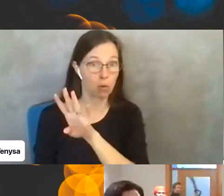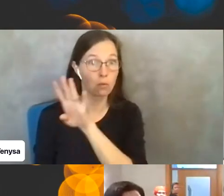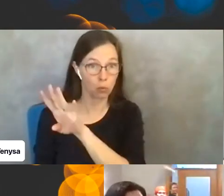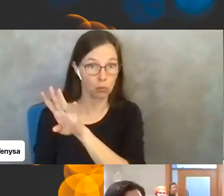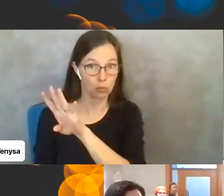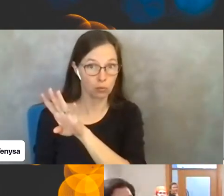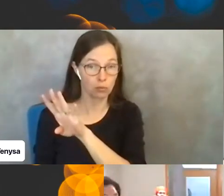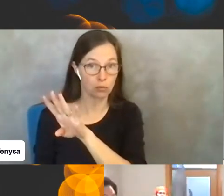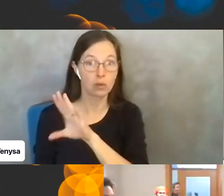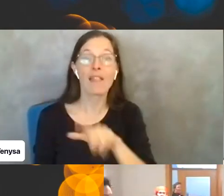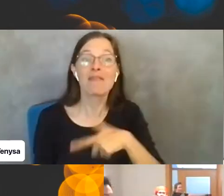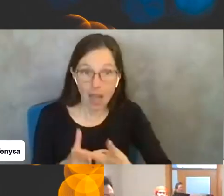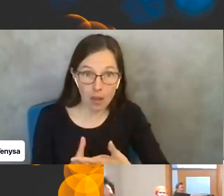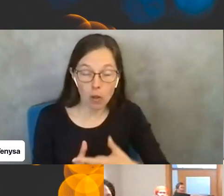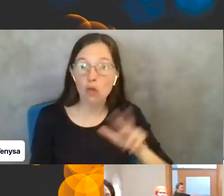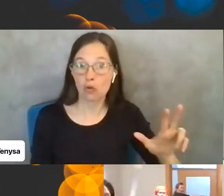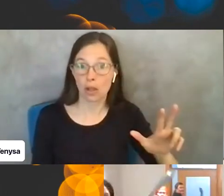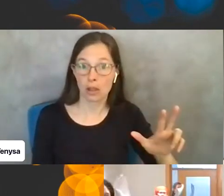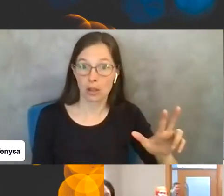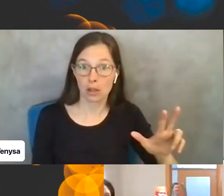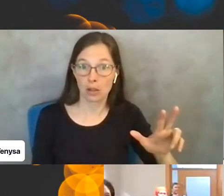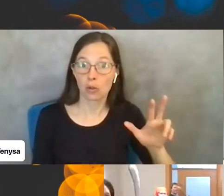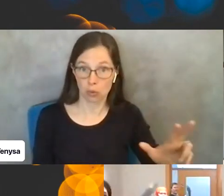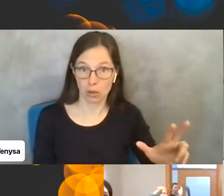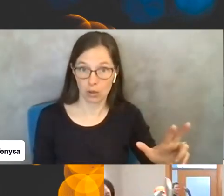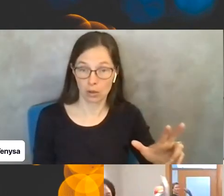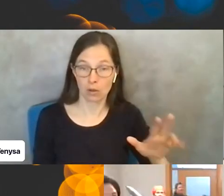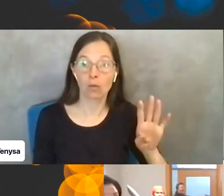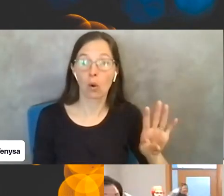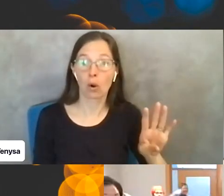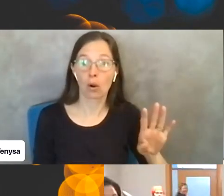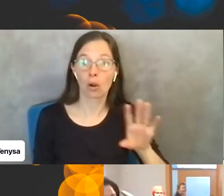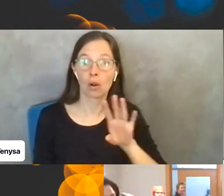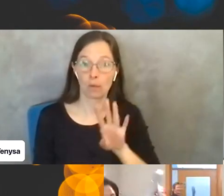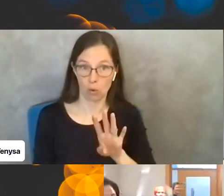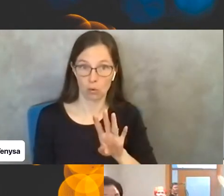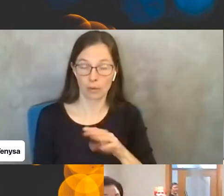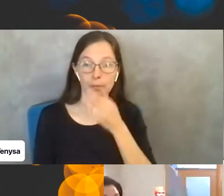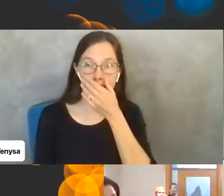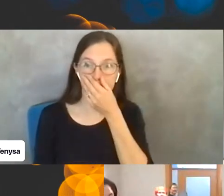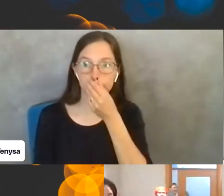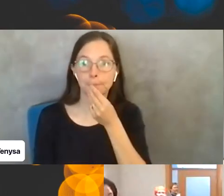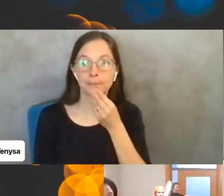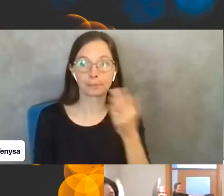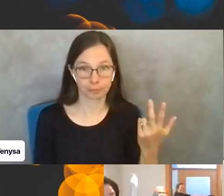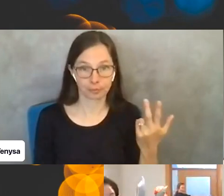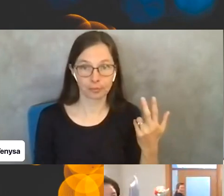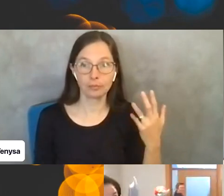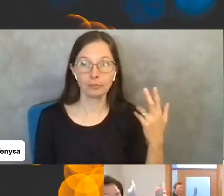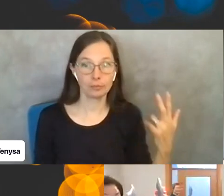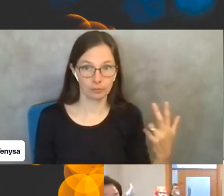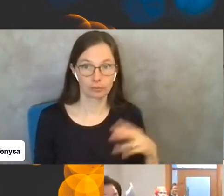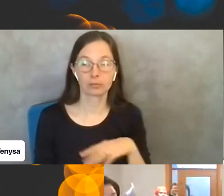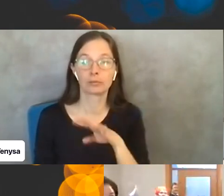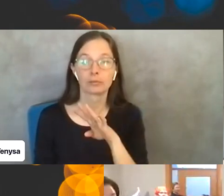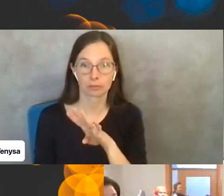4, and then 3, 3, 4, 4, 3,